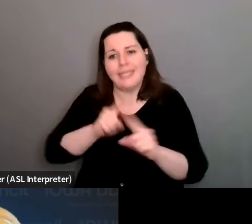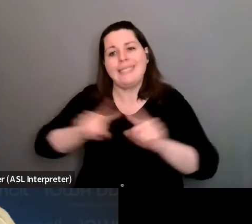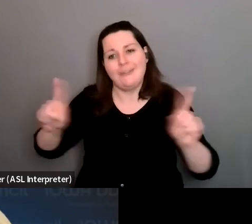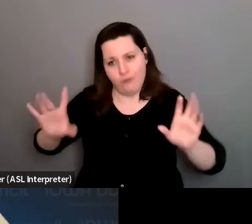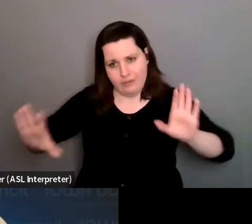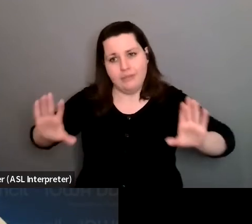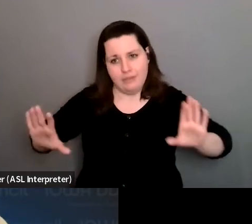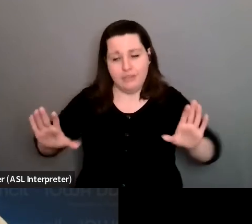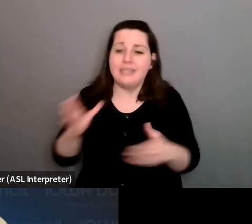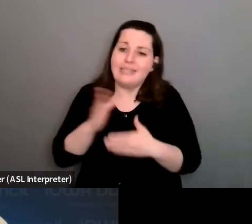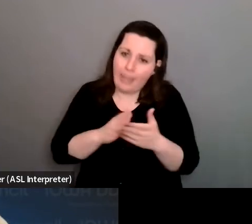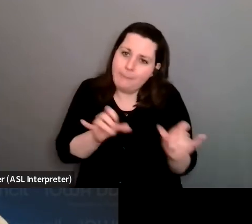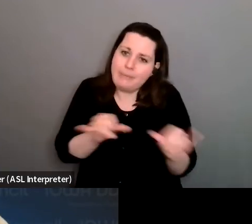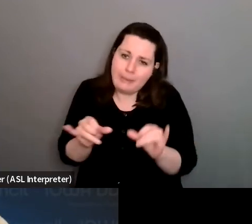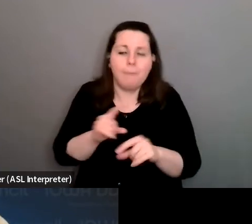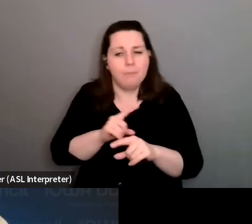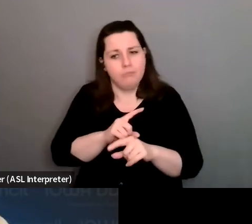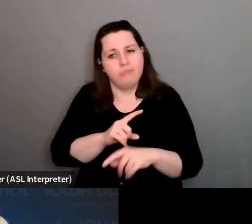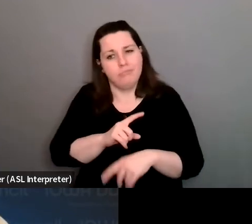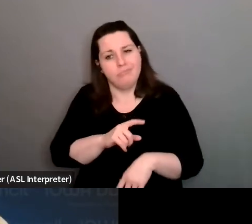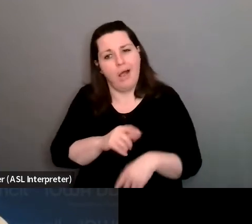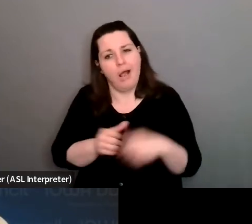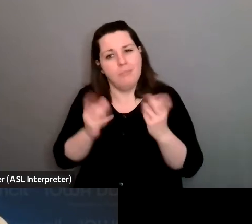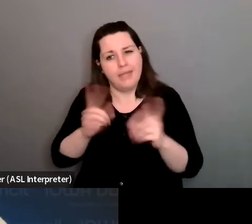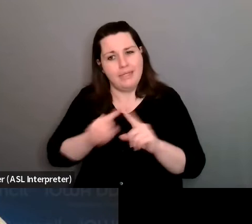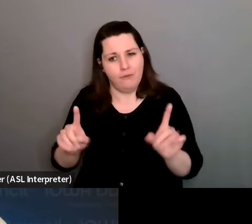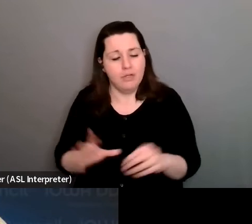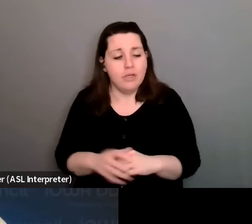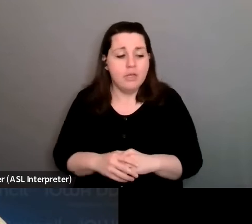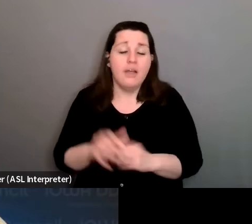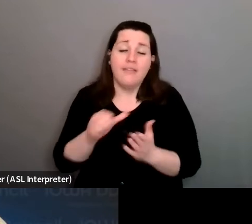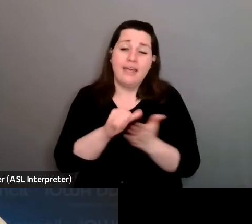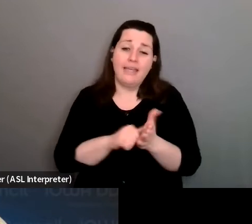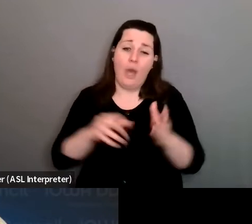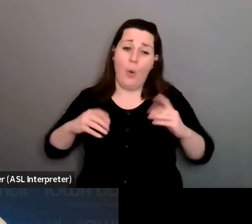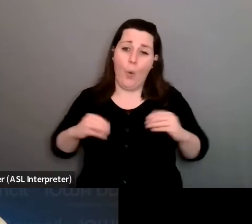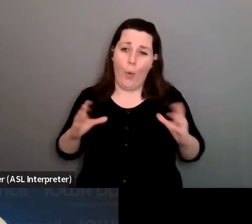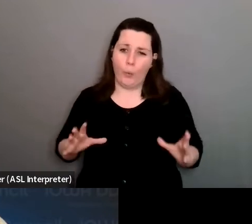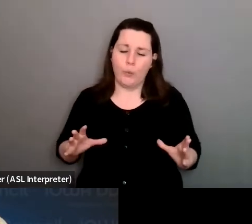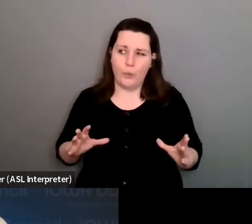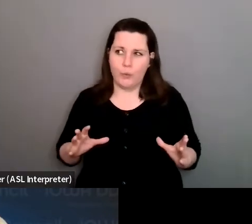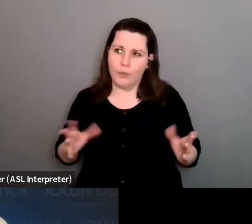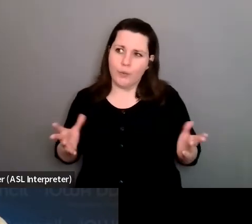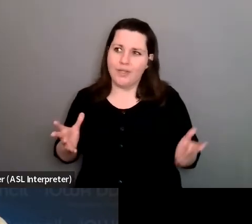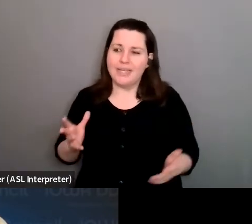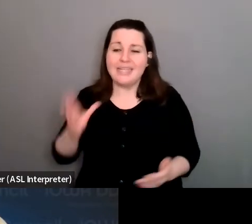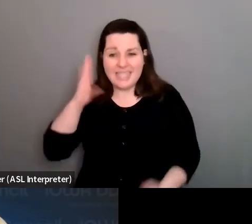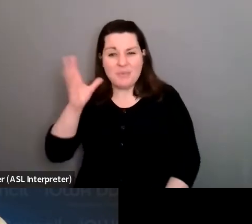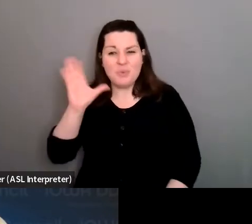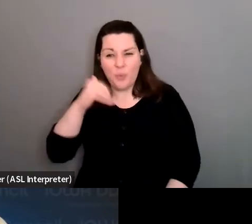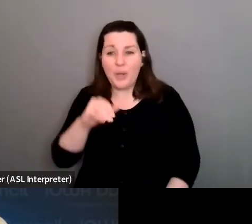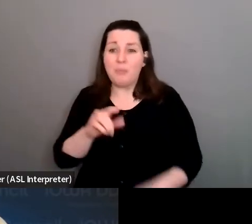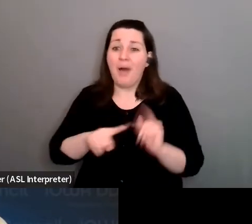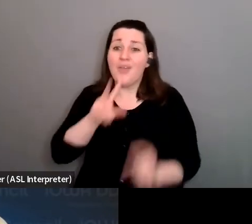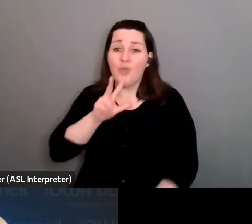some similarities, but the account owner, and it seems odd that a 3-year-old can actually be an account